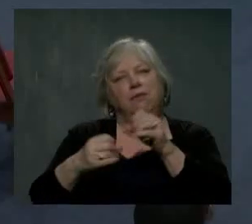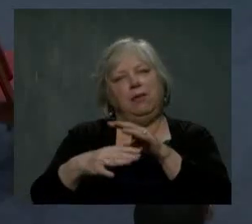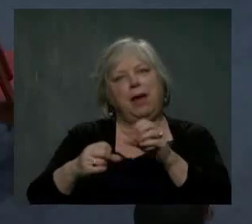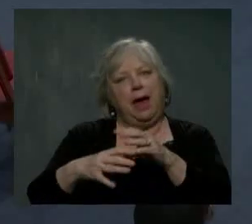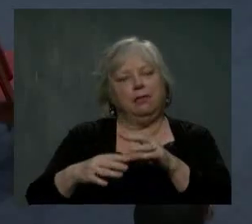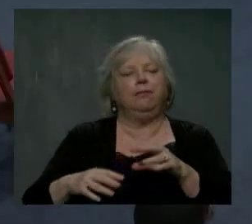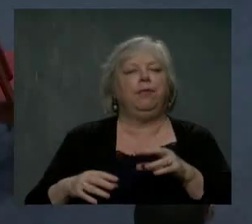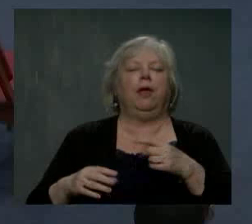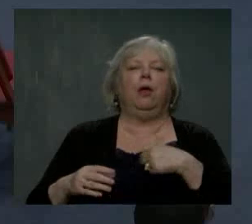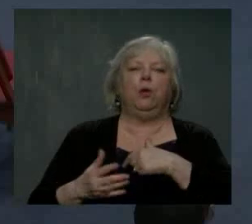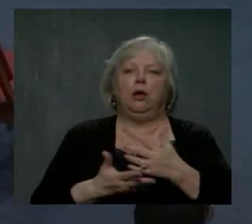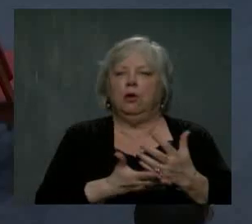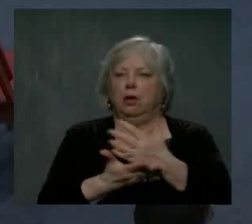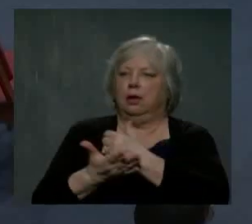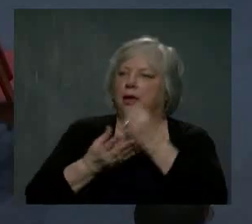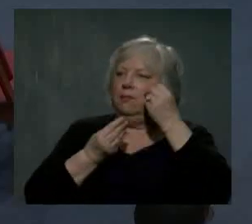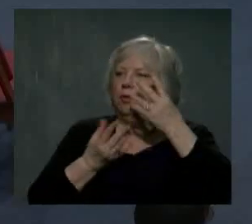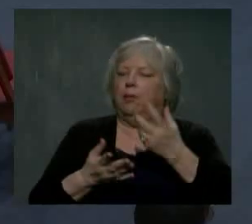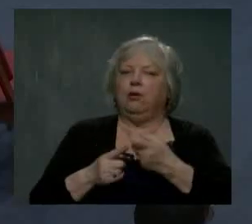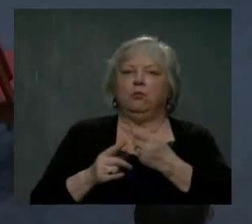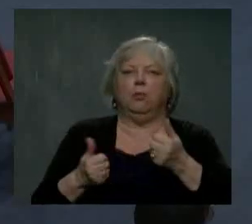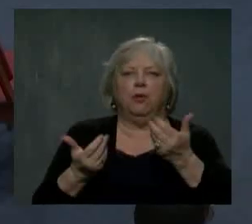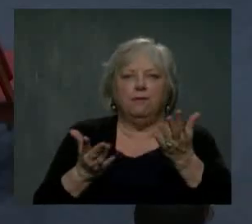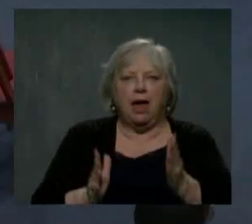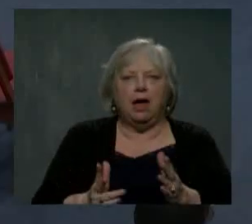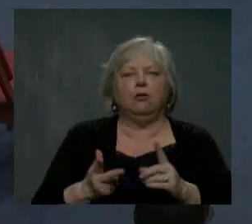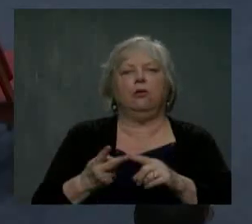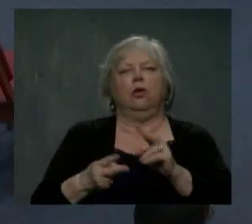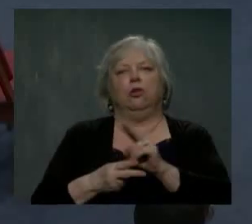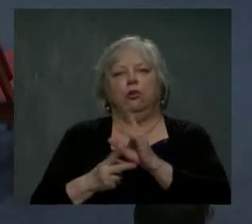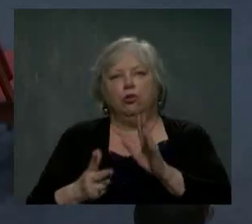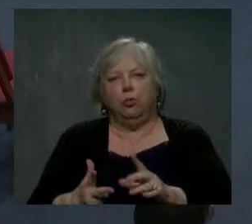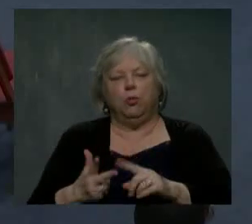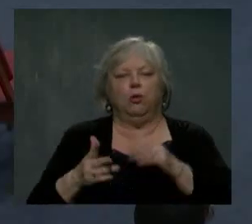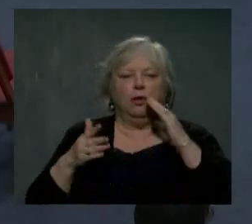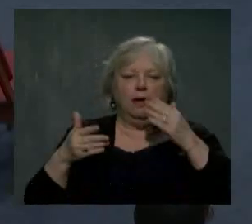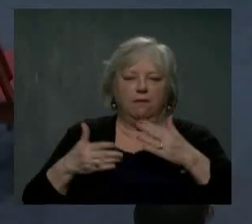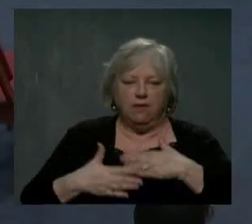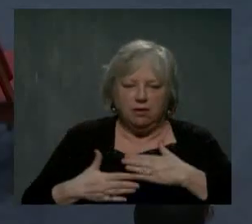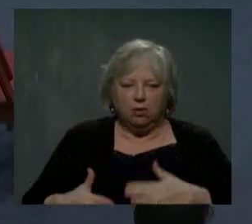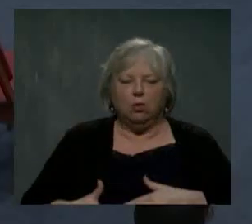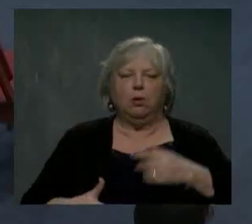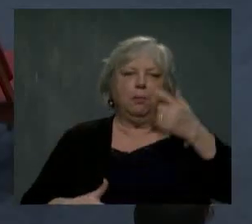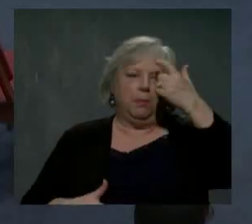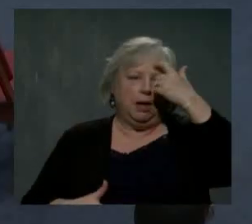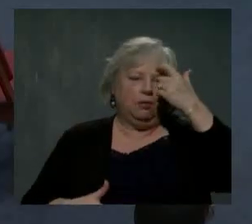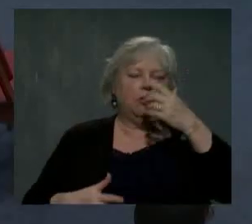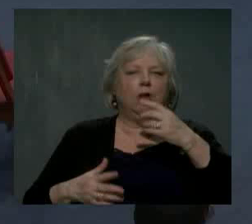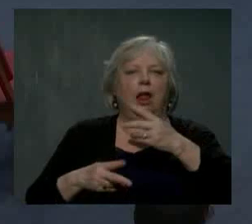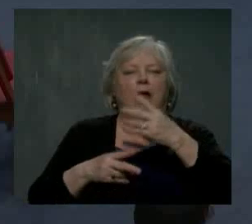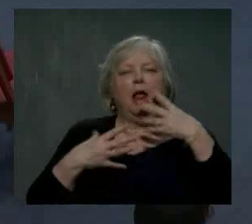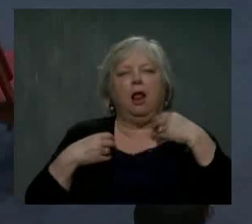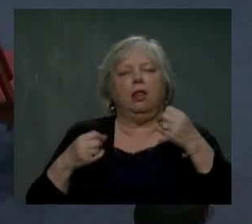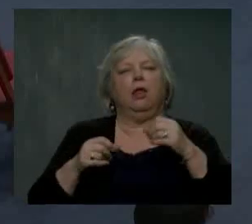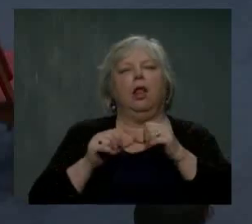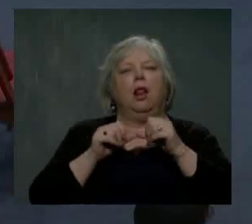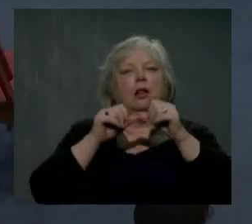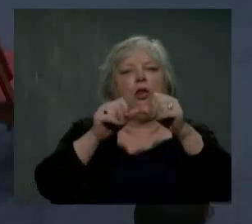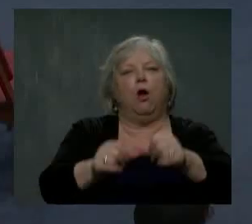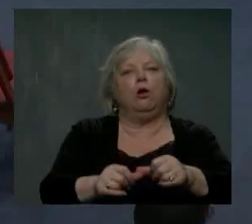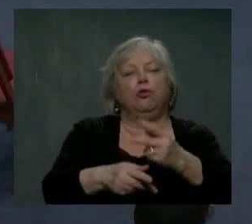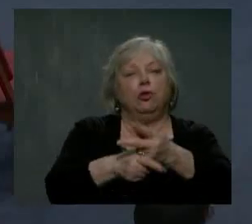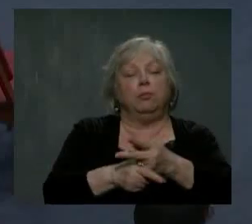to be gathered from providers and consumers, concentrating on the physical health, the mental health, long-term care, a